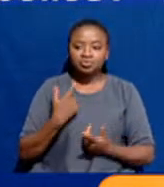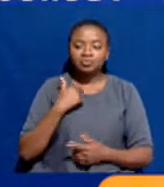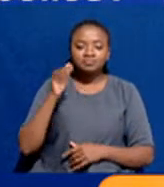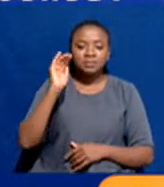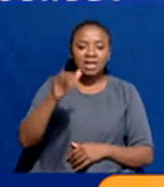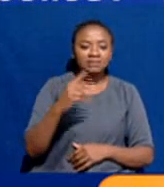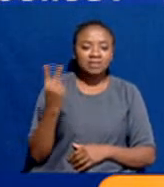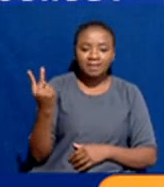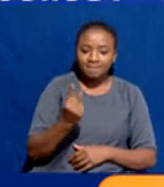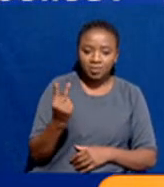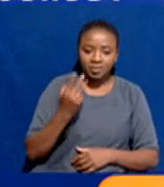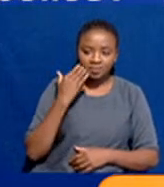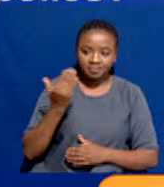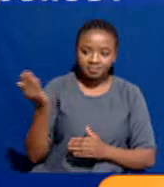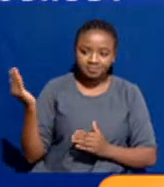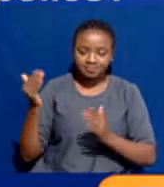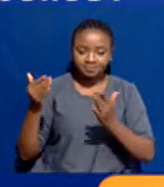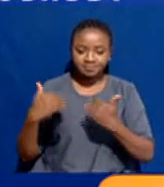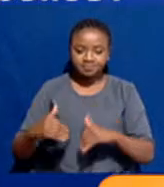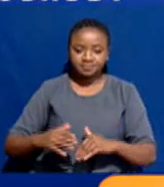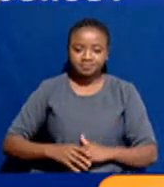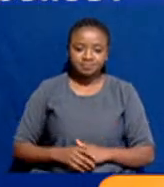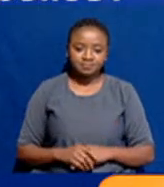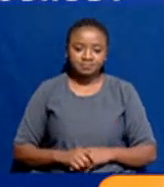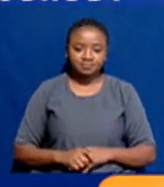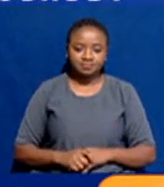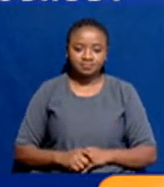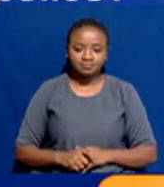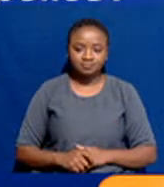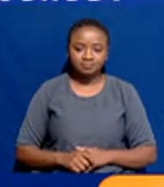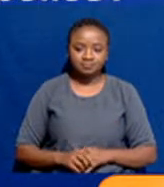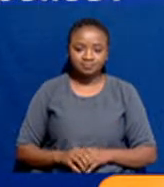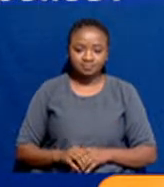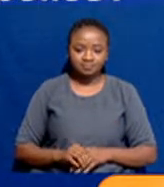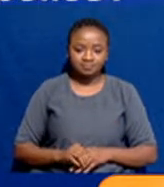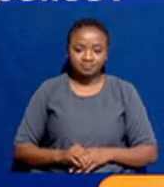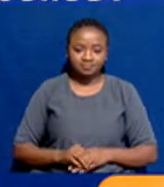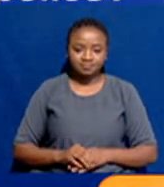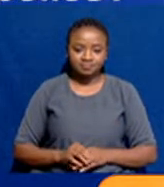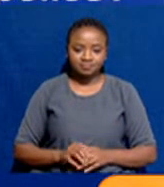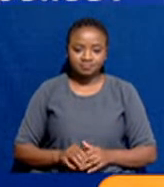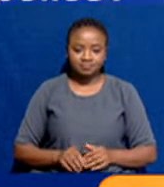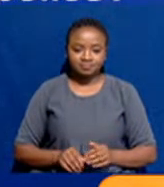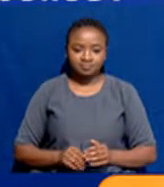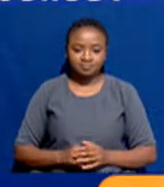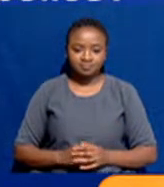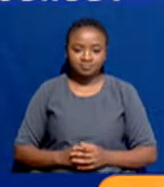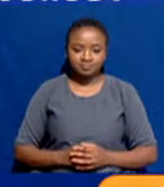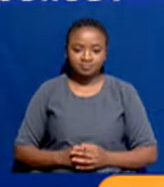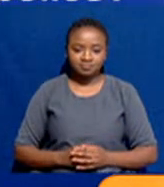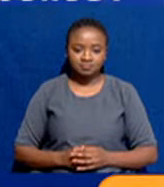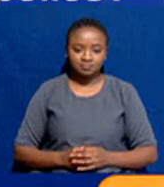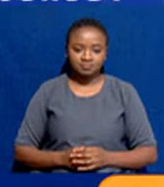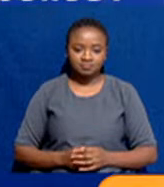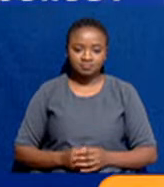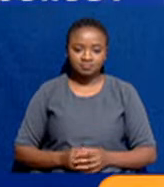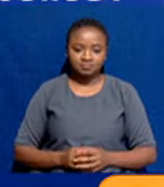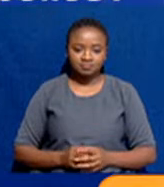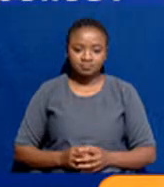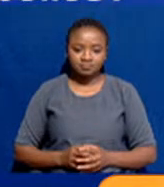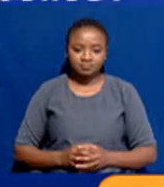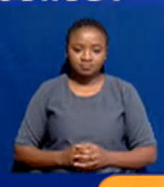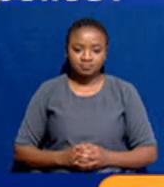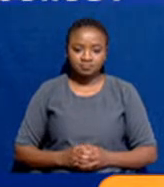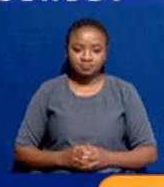the duo, Boniface Mwangi and former CJ, who will defend the rights of innocent Kenyans whose businesses are looted,